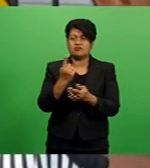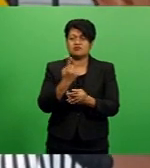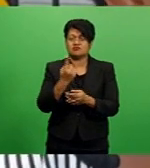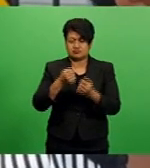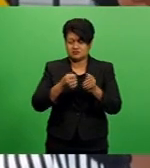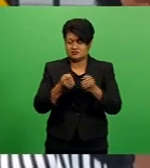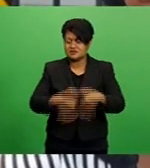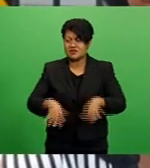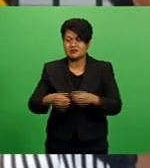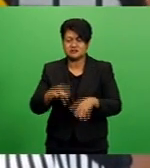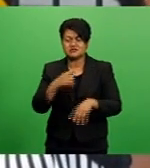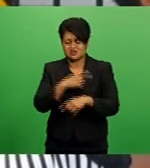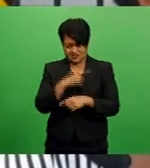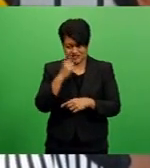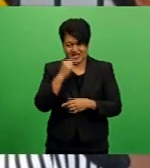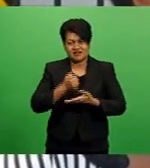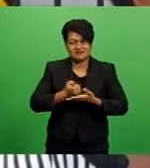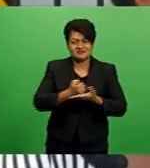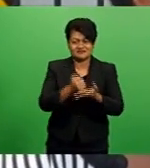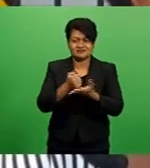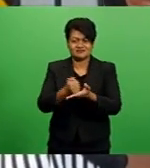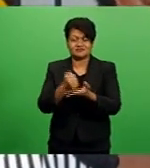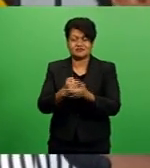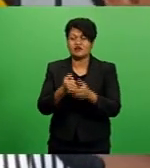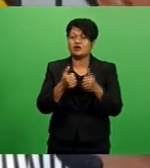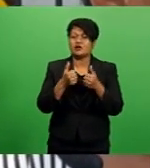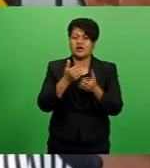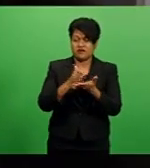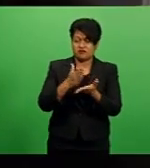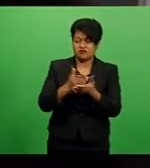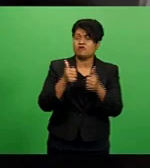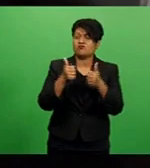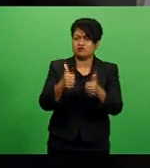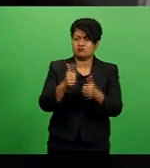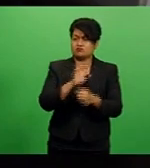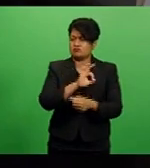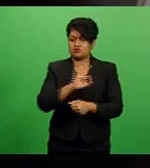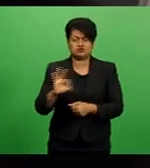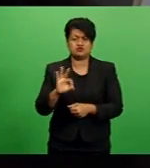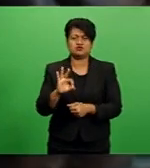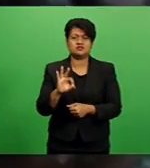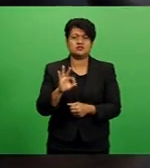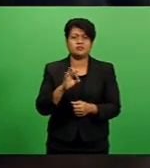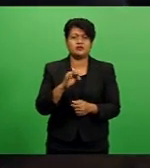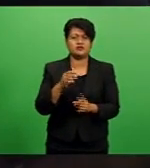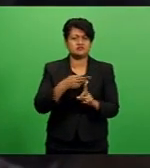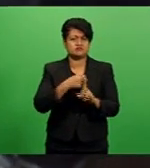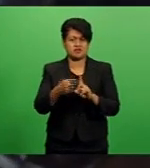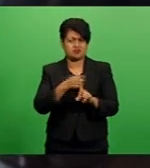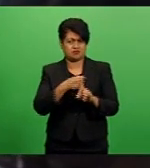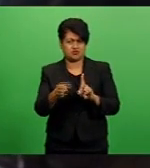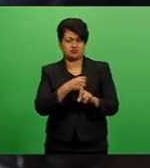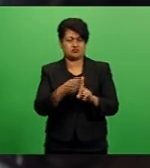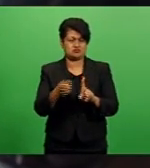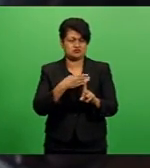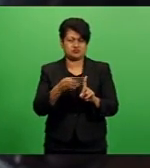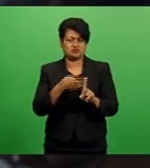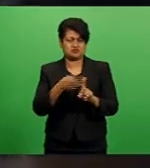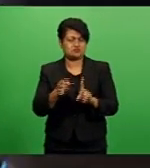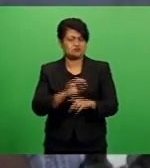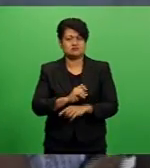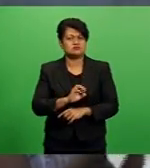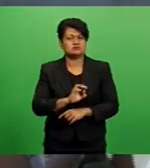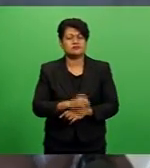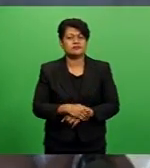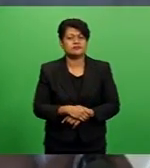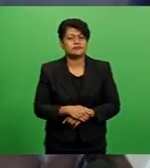FNPF assistance is good, but it should not be abused. While the COVID-19 pandemic has devastated the local economy, the